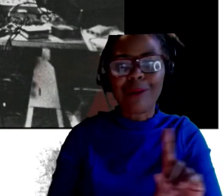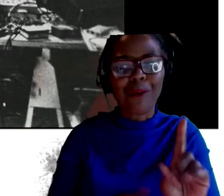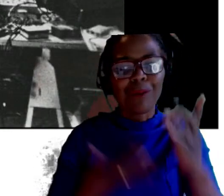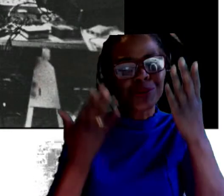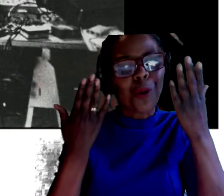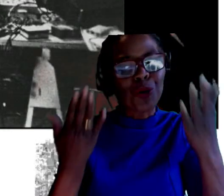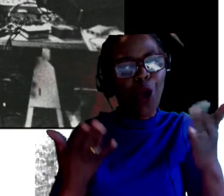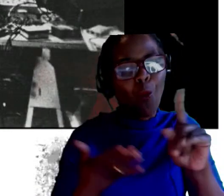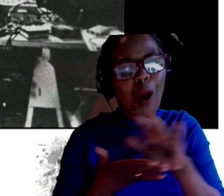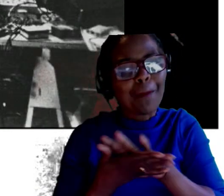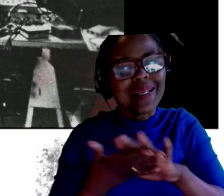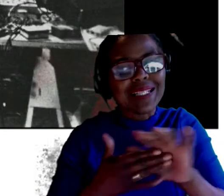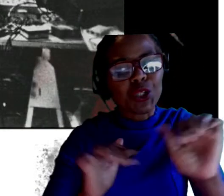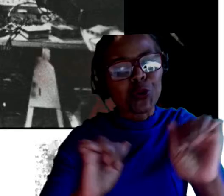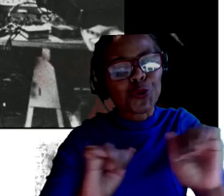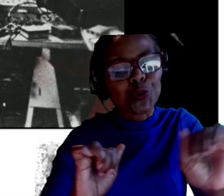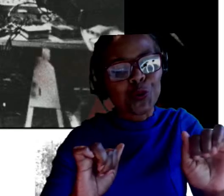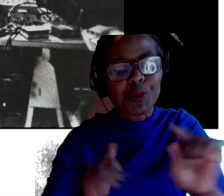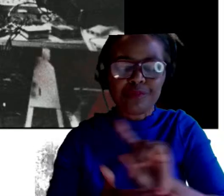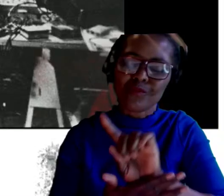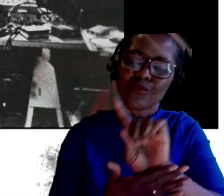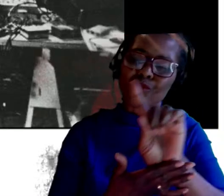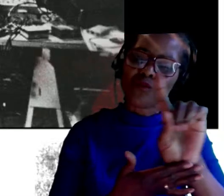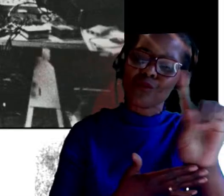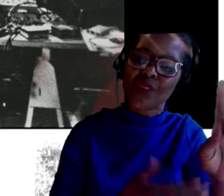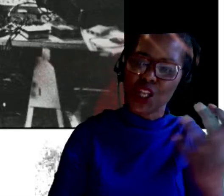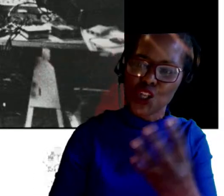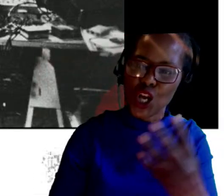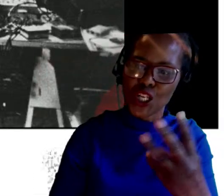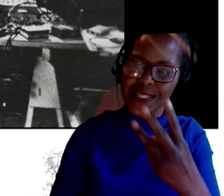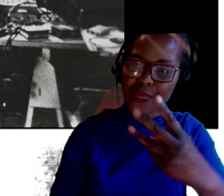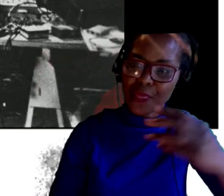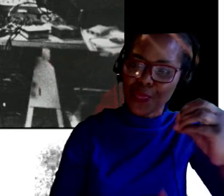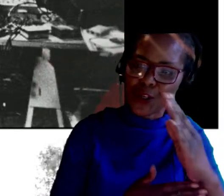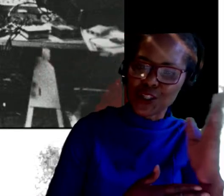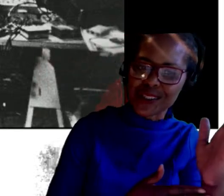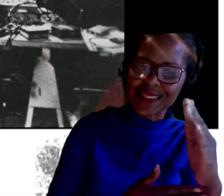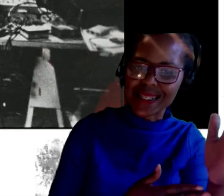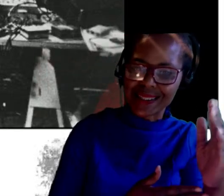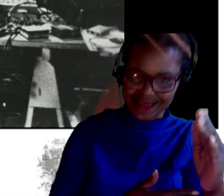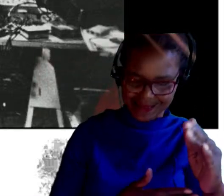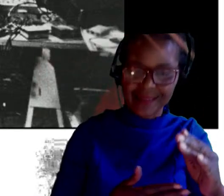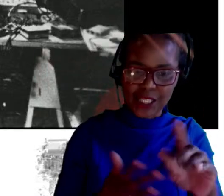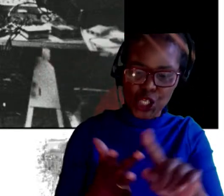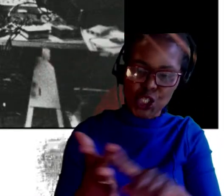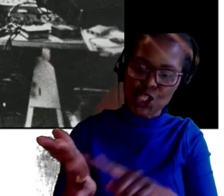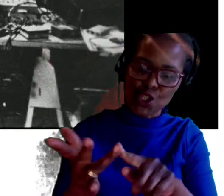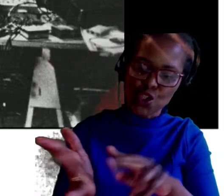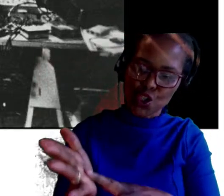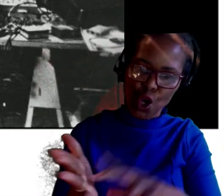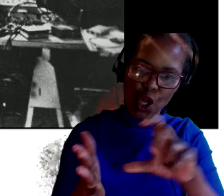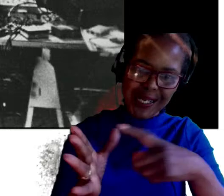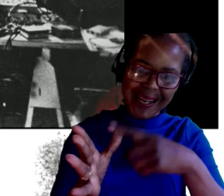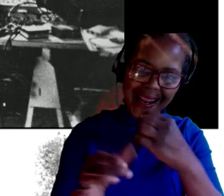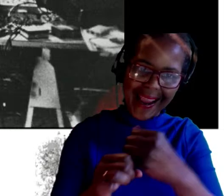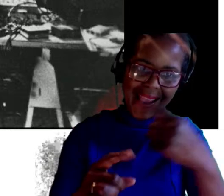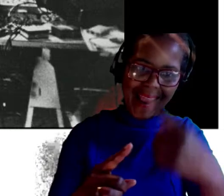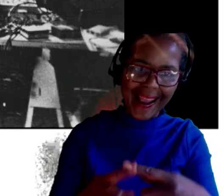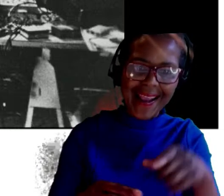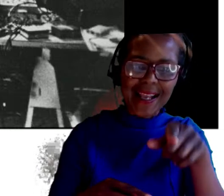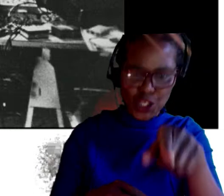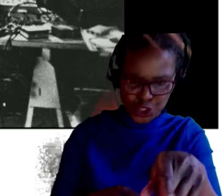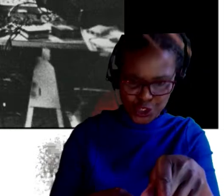In the late 1930s, the composer John Cage creates Imaginary Landscape No. 1, a piece using